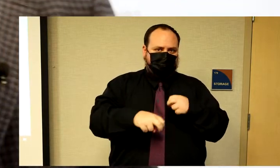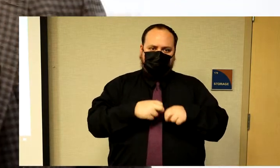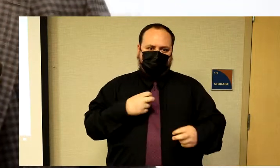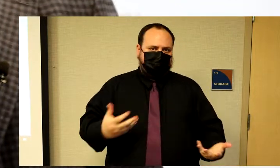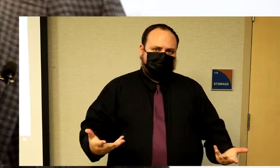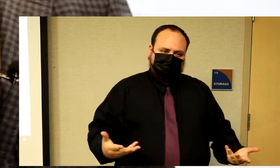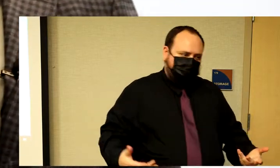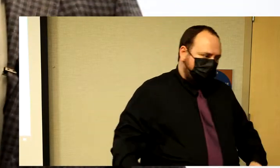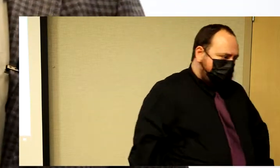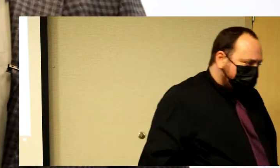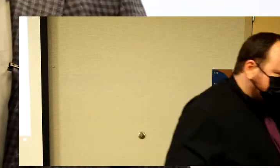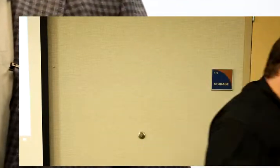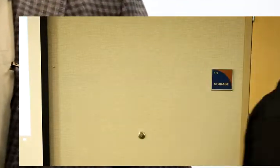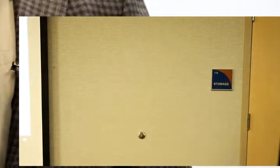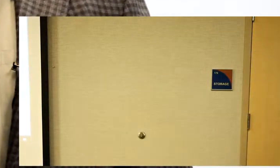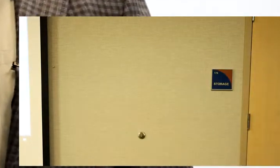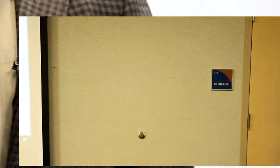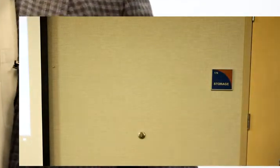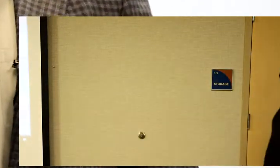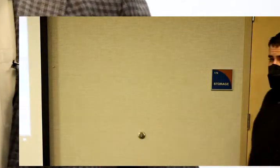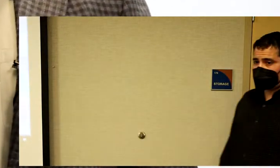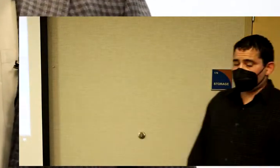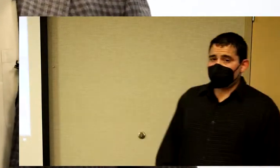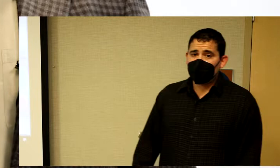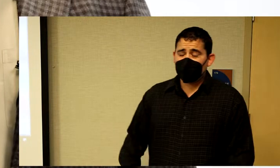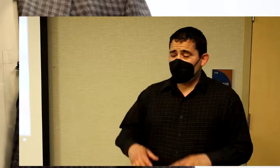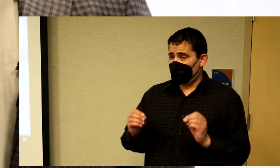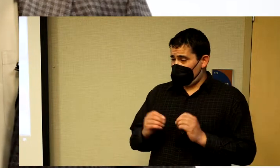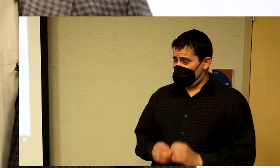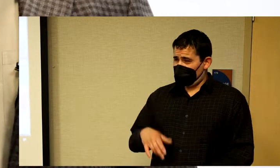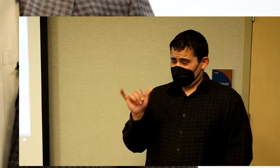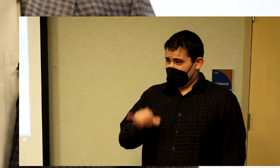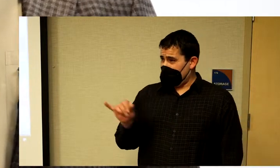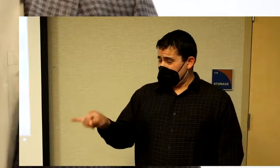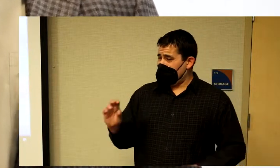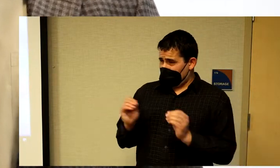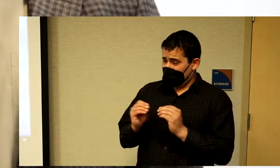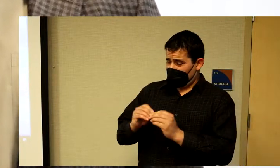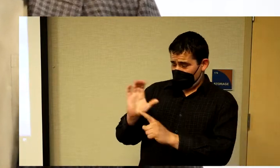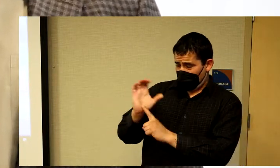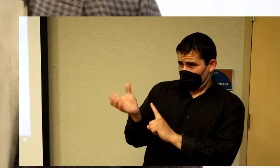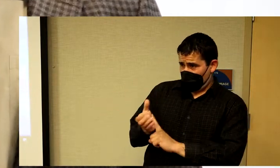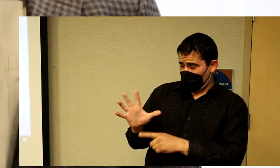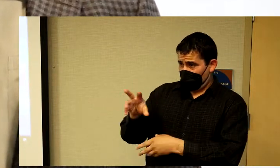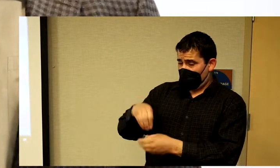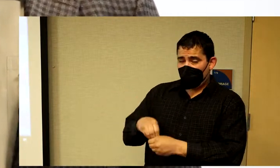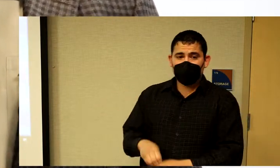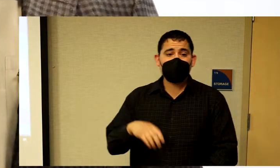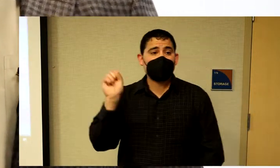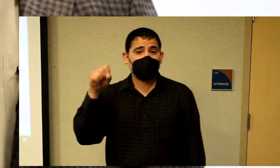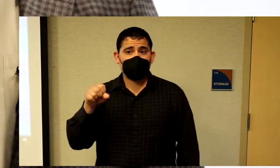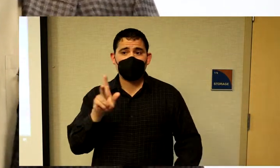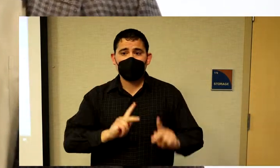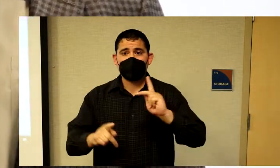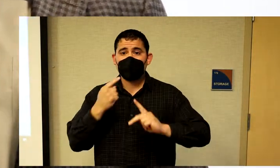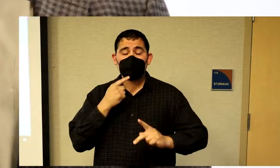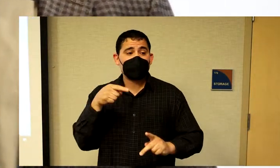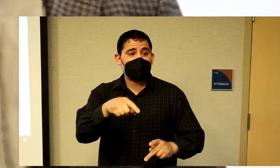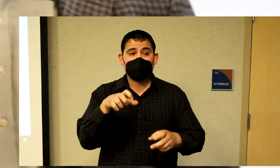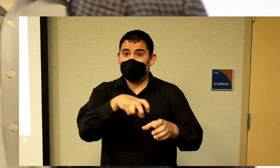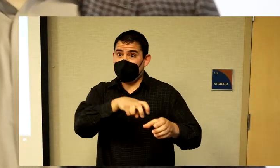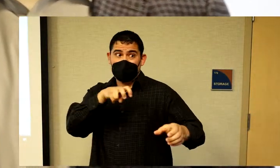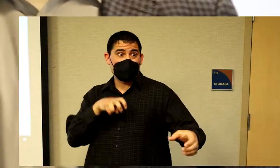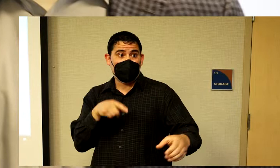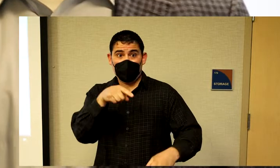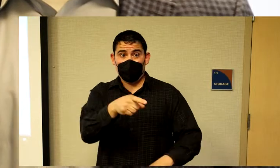cultural. Mm-hmm. Yeah, and you know, if my Davis colleagues was here, they would say, you know, please stay out of Davis, Matt, you know, leave us